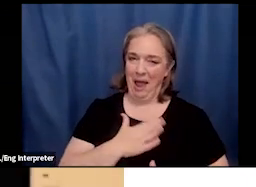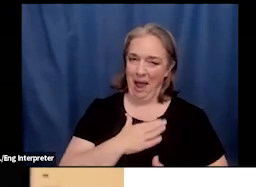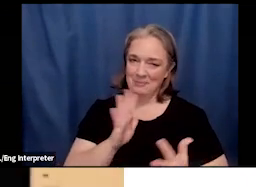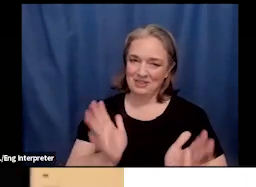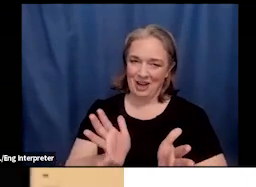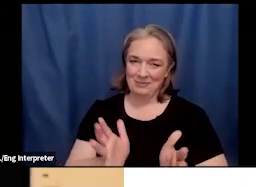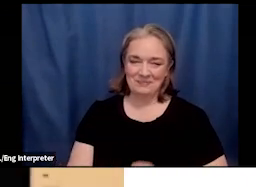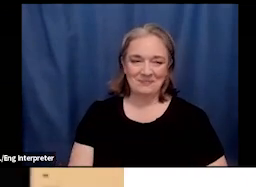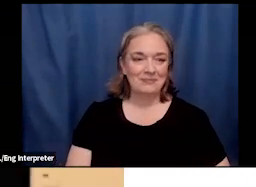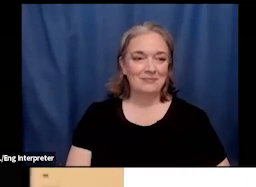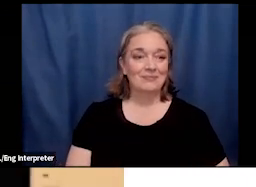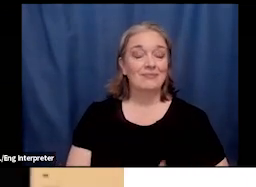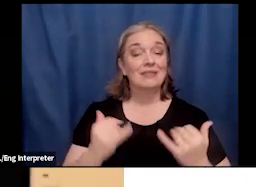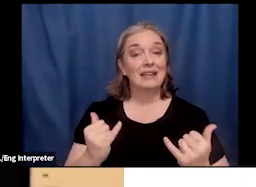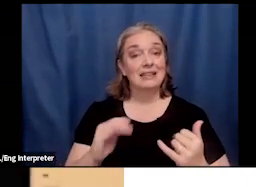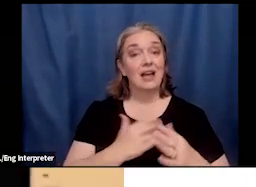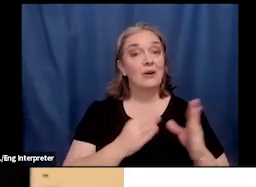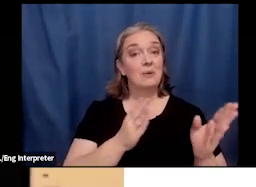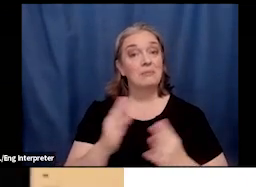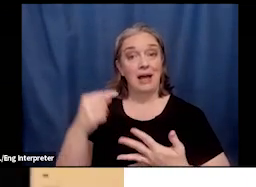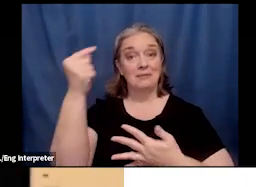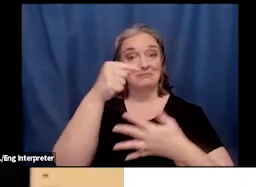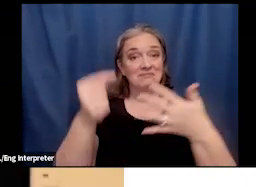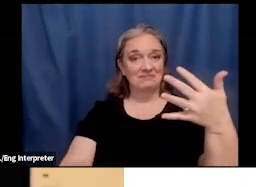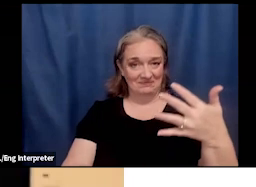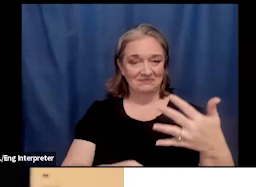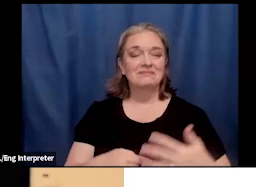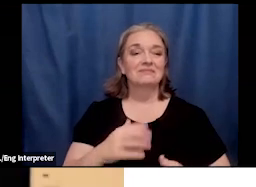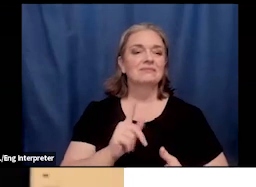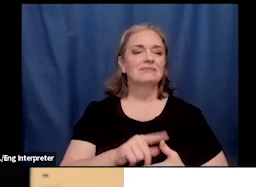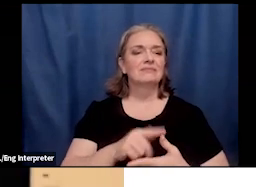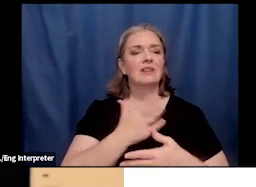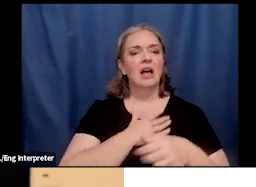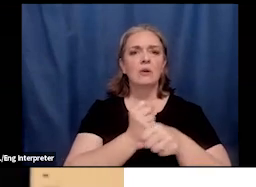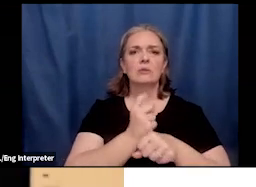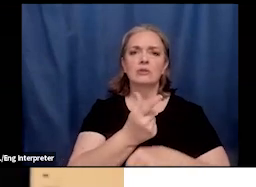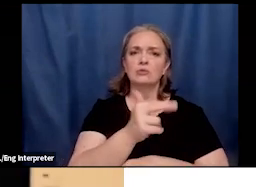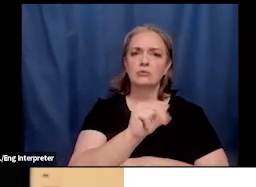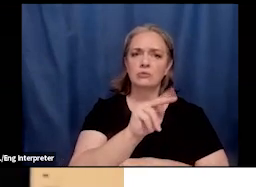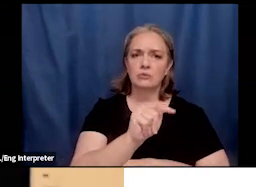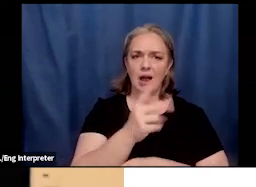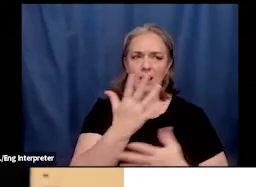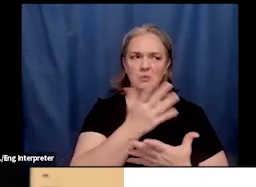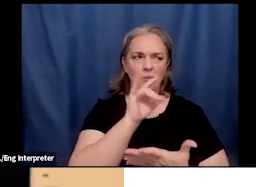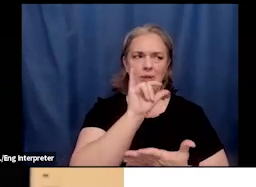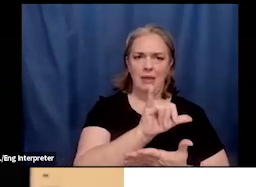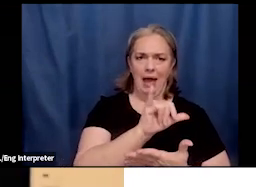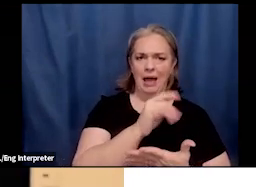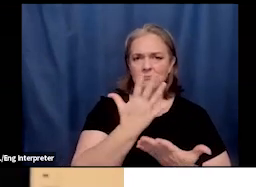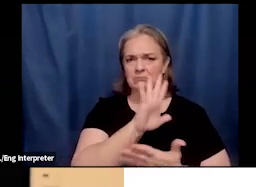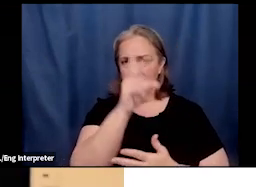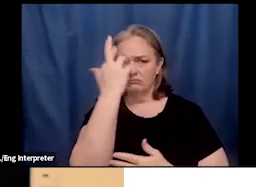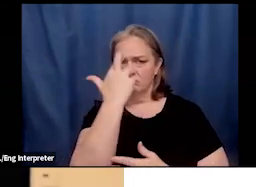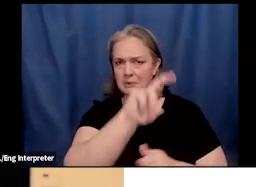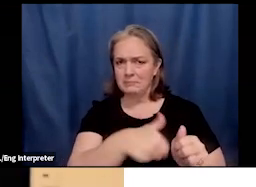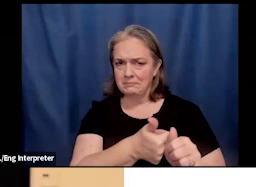So the plan today, we are going to talk through what the annual grant is and its purpose. We're also going